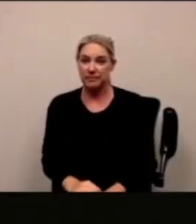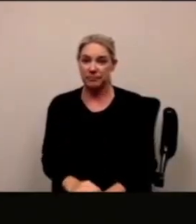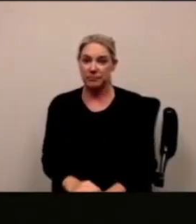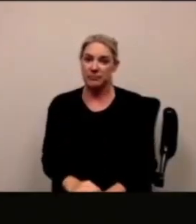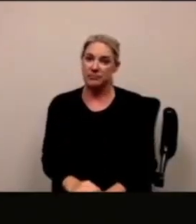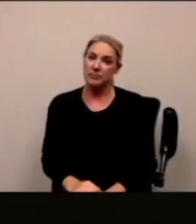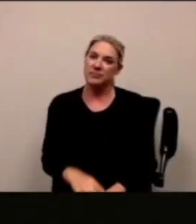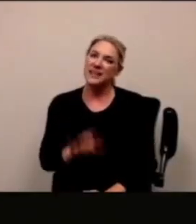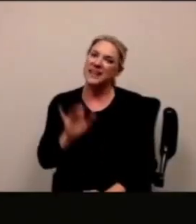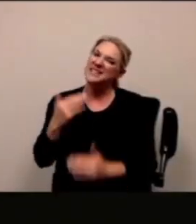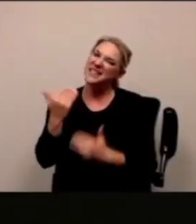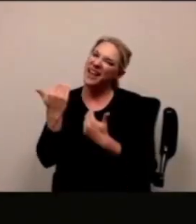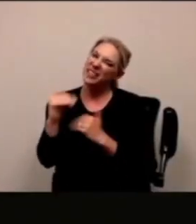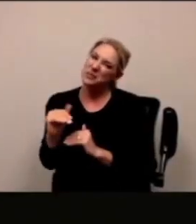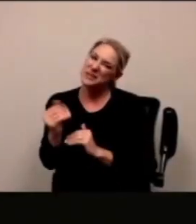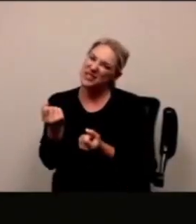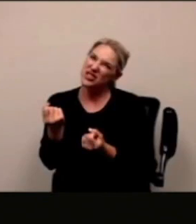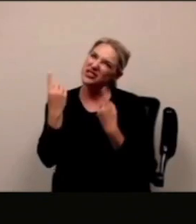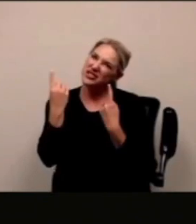that limitation understandable?